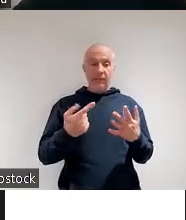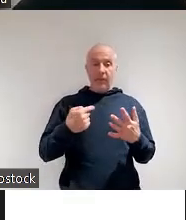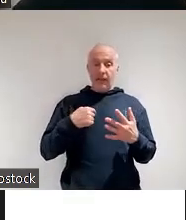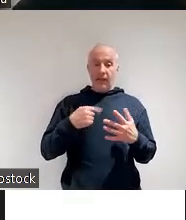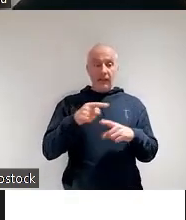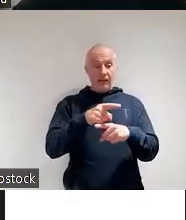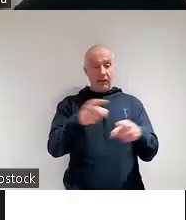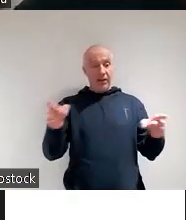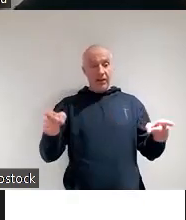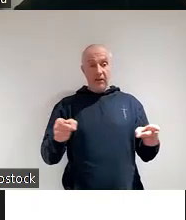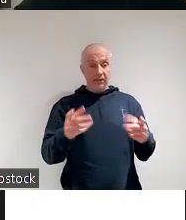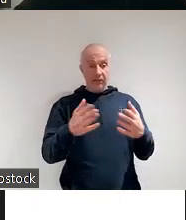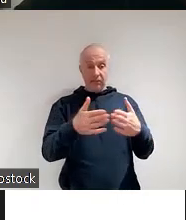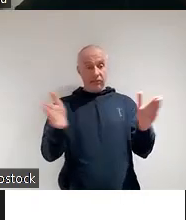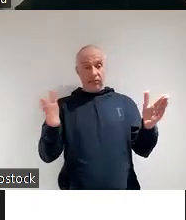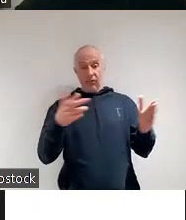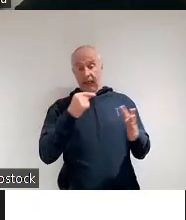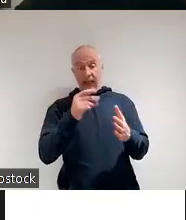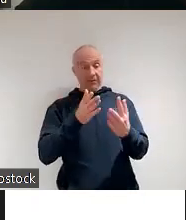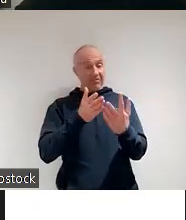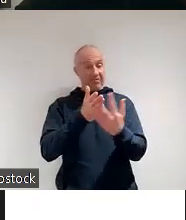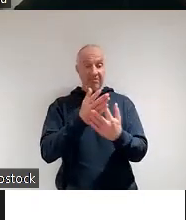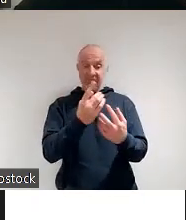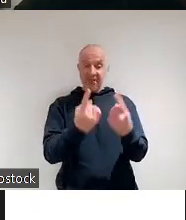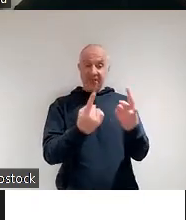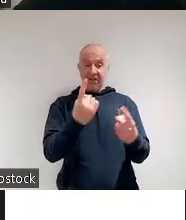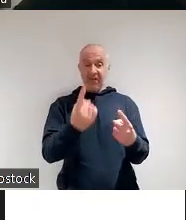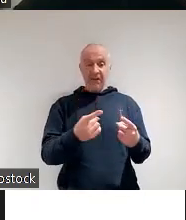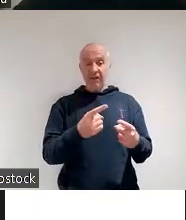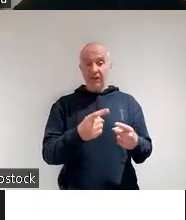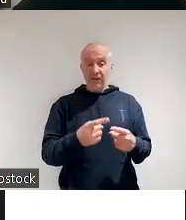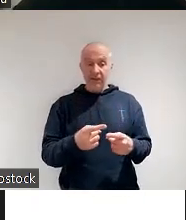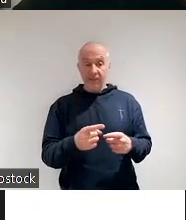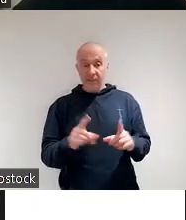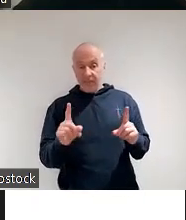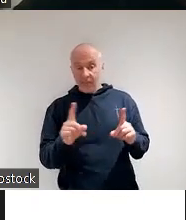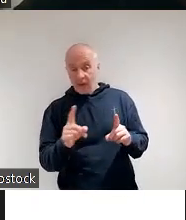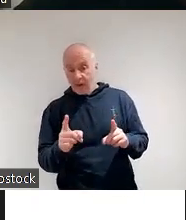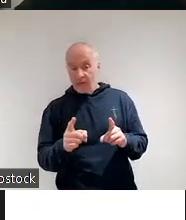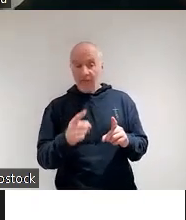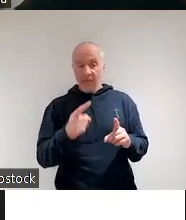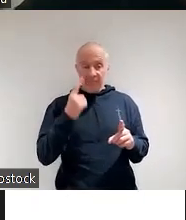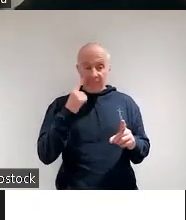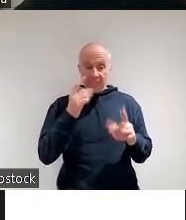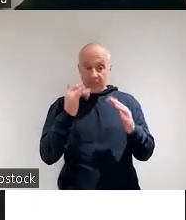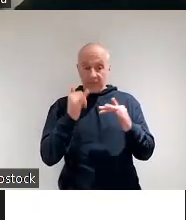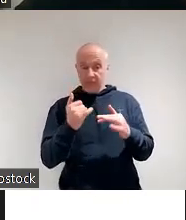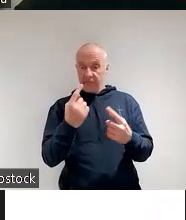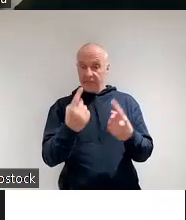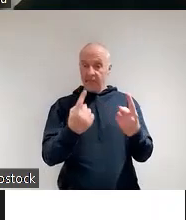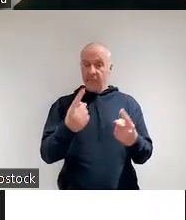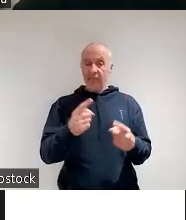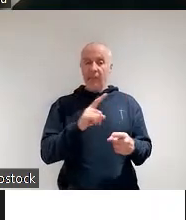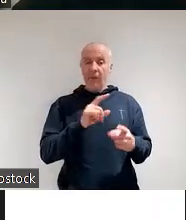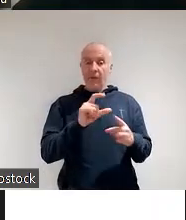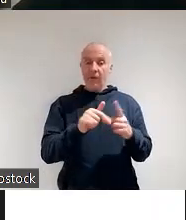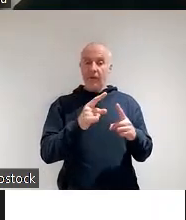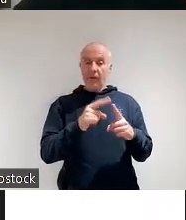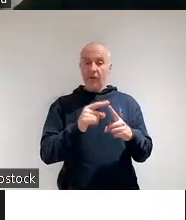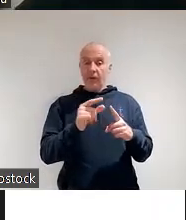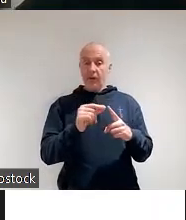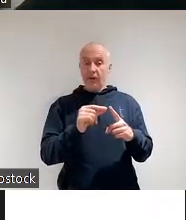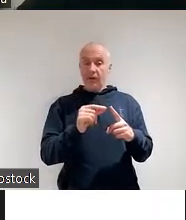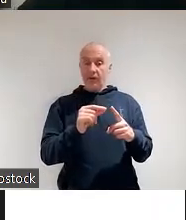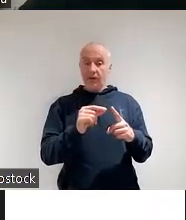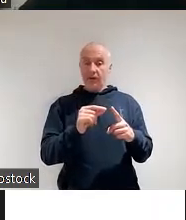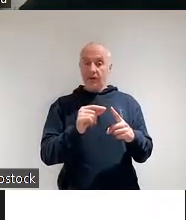public page. It's a page everyone you can get onto the ChargePoint. You can find this page yourself. Actually, the reason why ChargePoint is making this page is